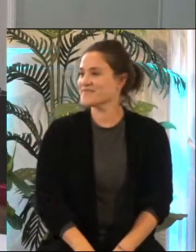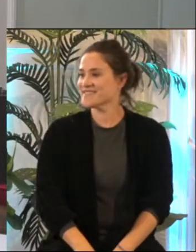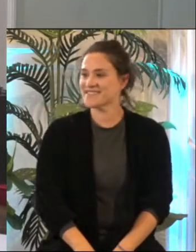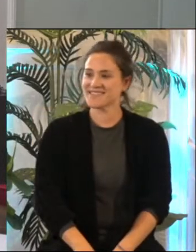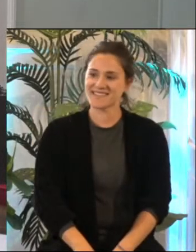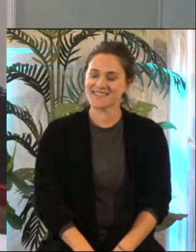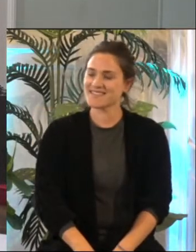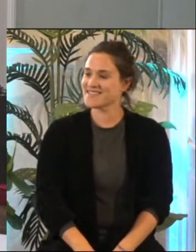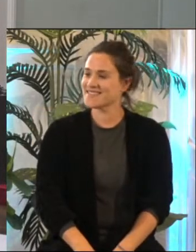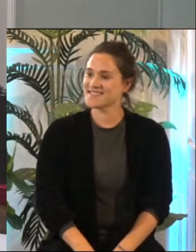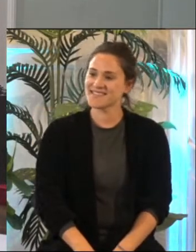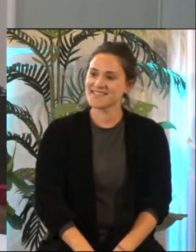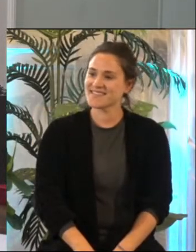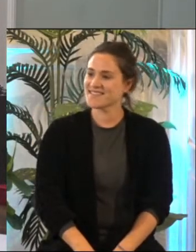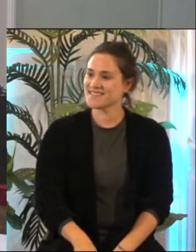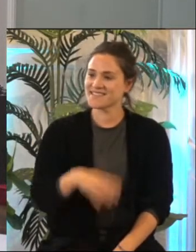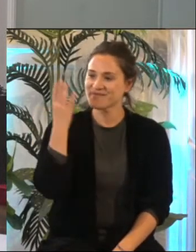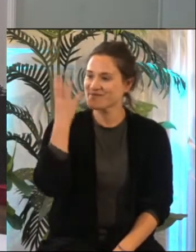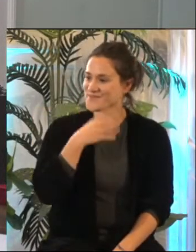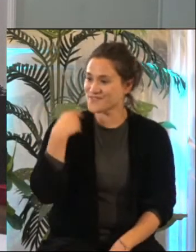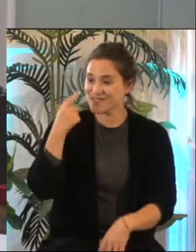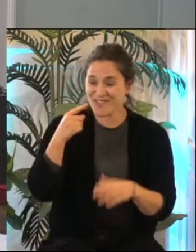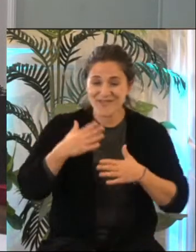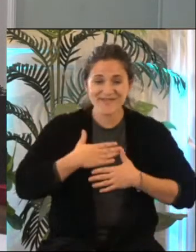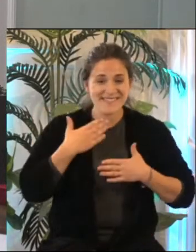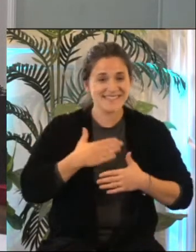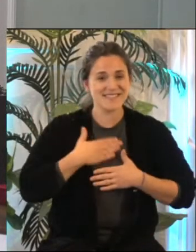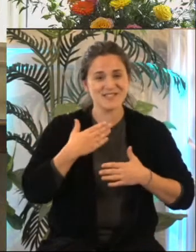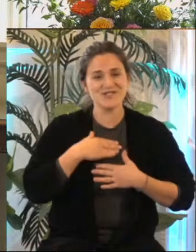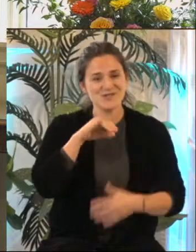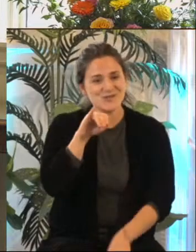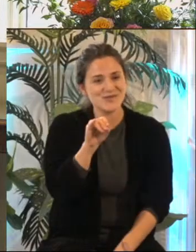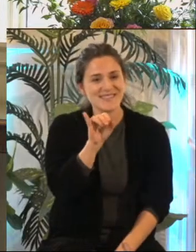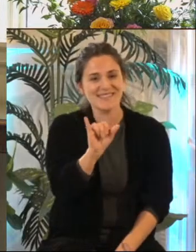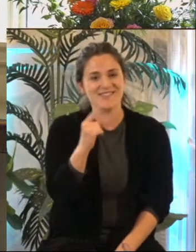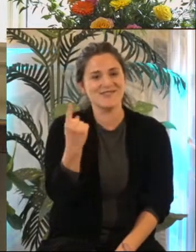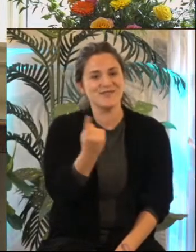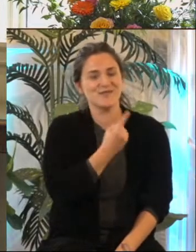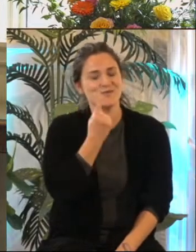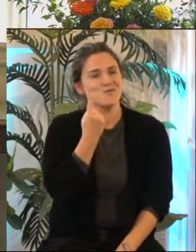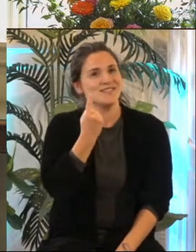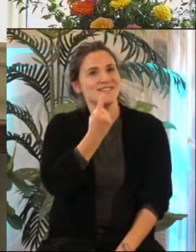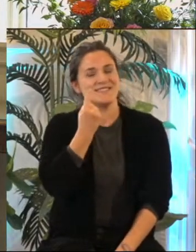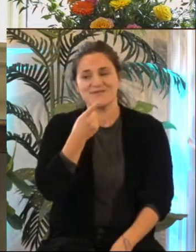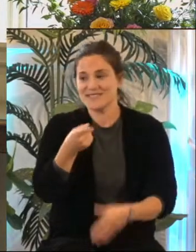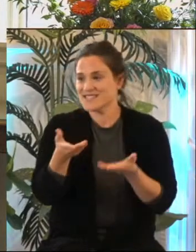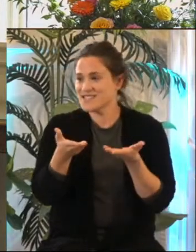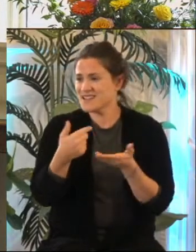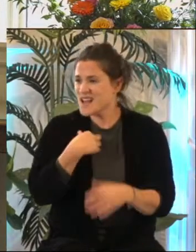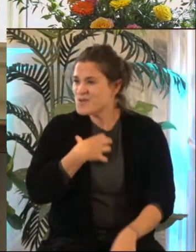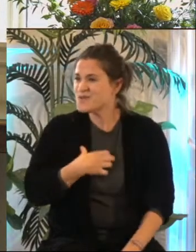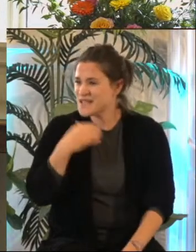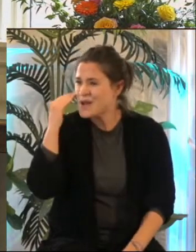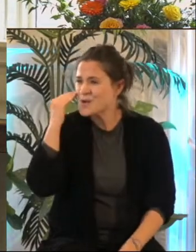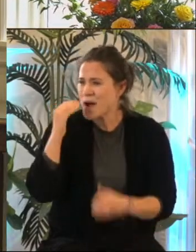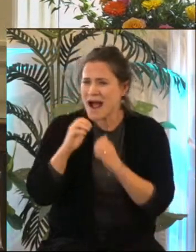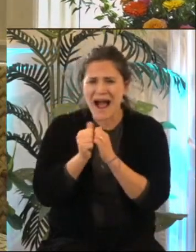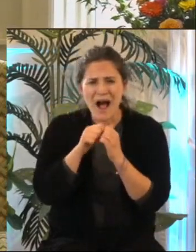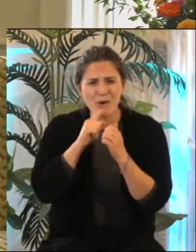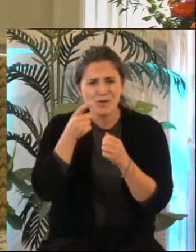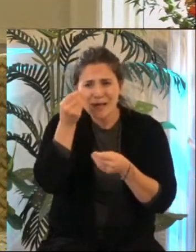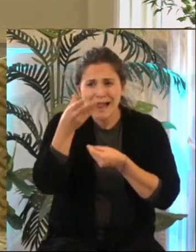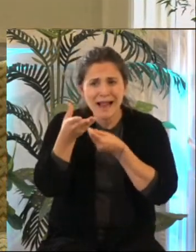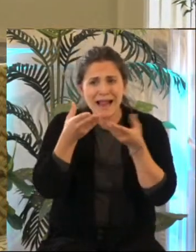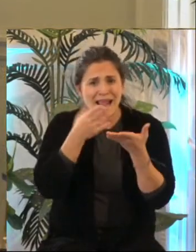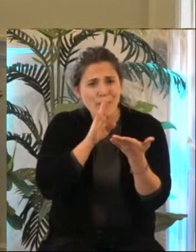Cynthia Simmons, always such joy and wonder when you're here. I wish I knew how to get through everything that's